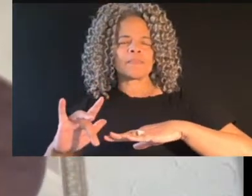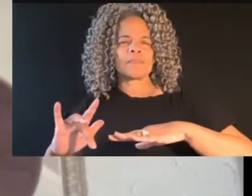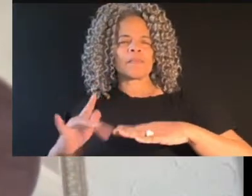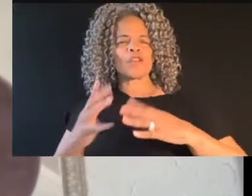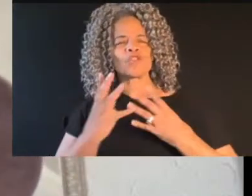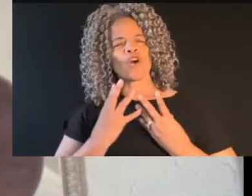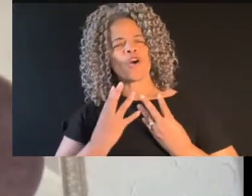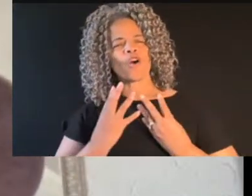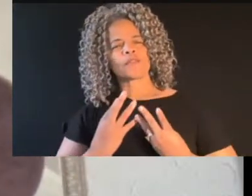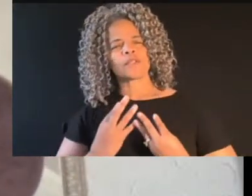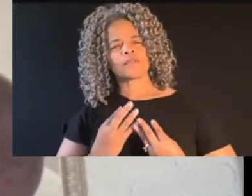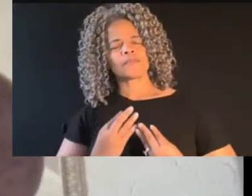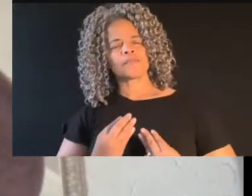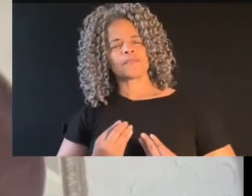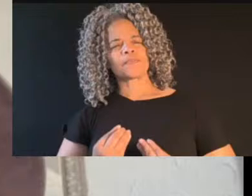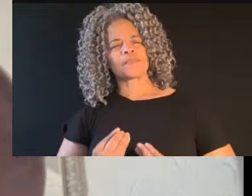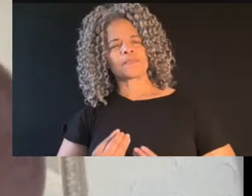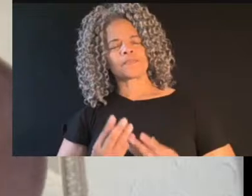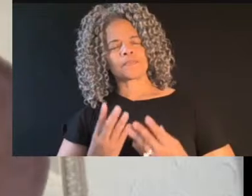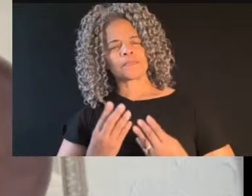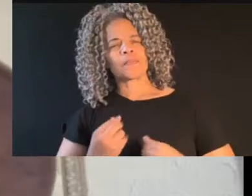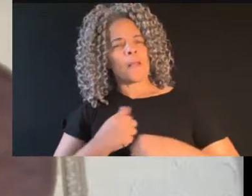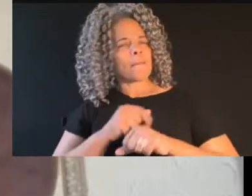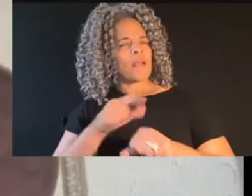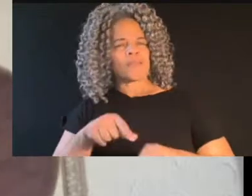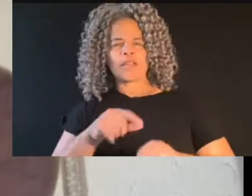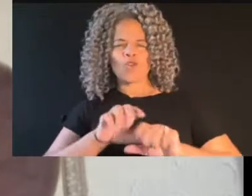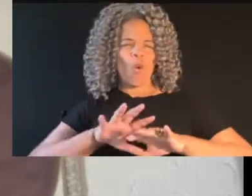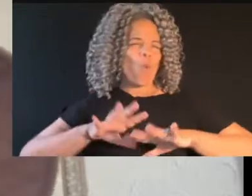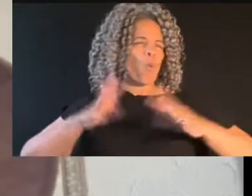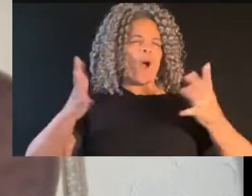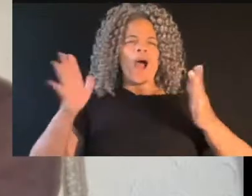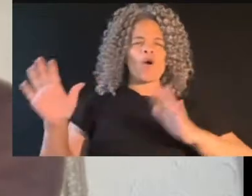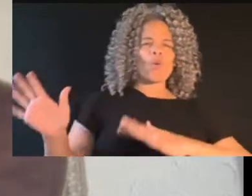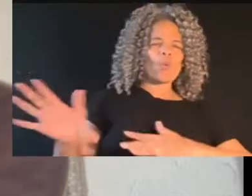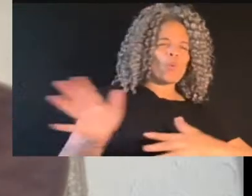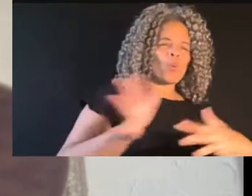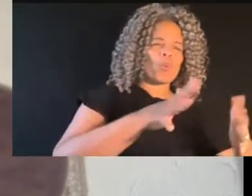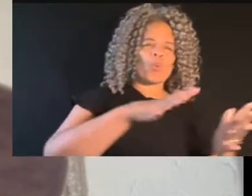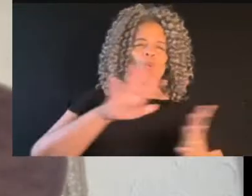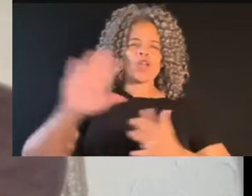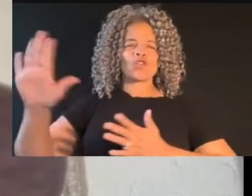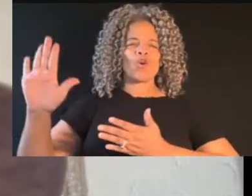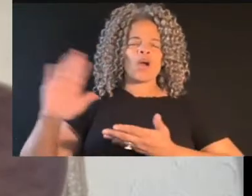Soften. Make this wild wind your companion.